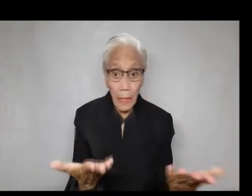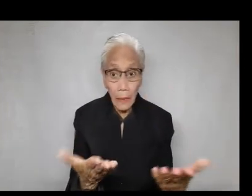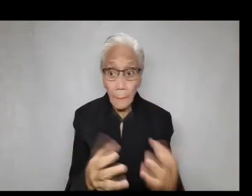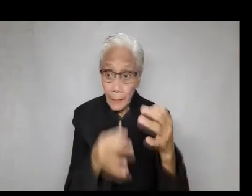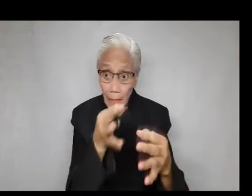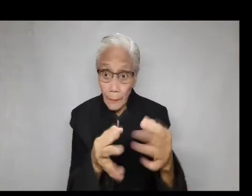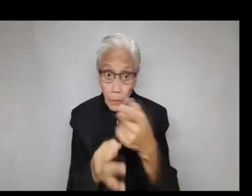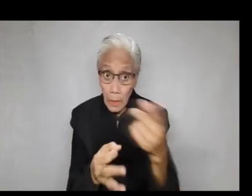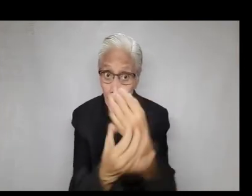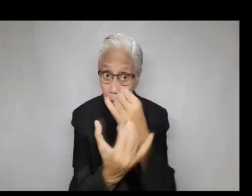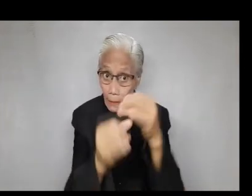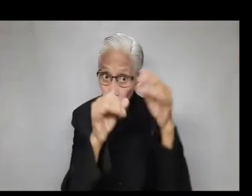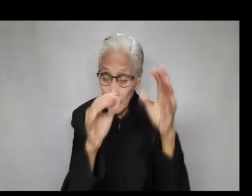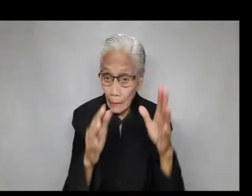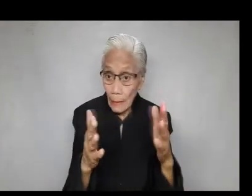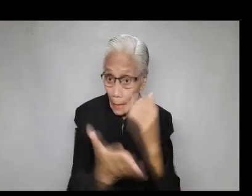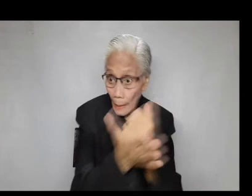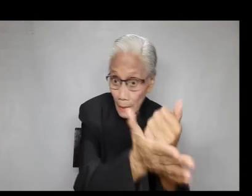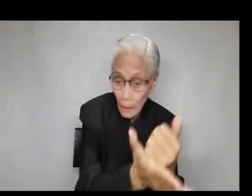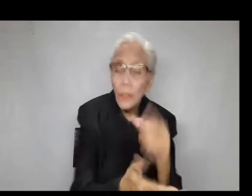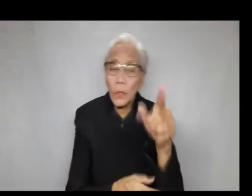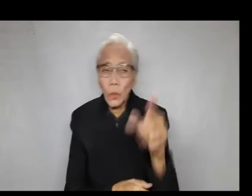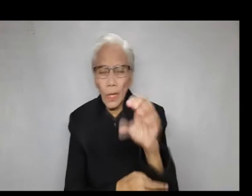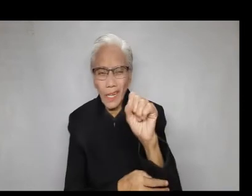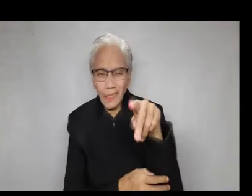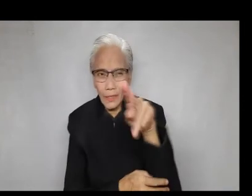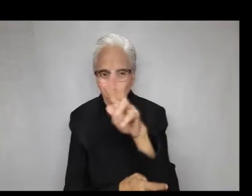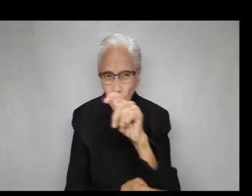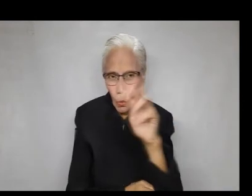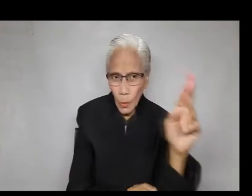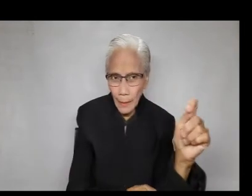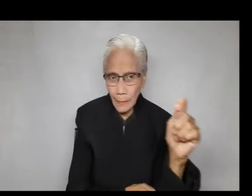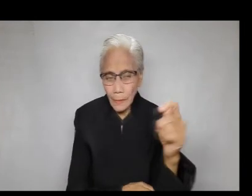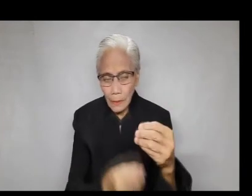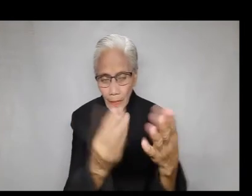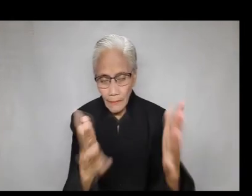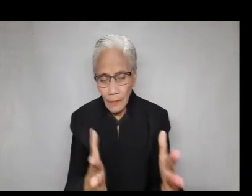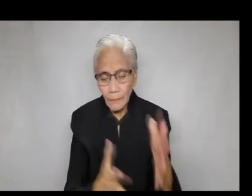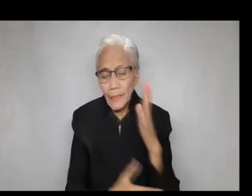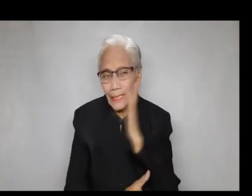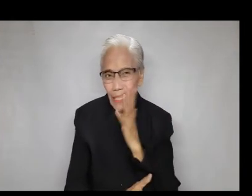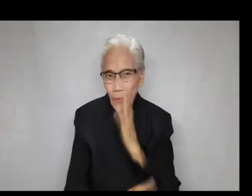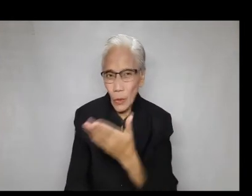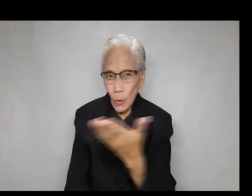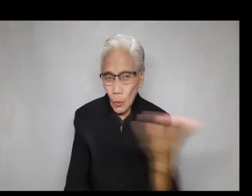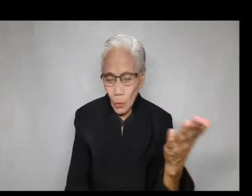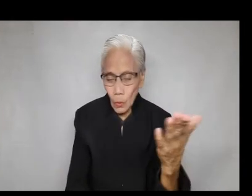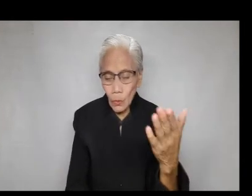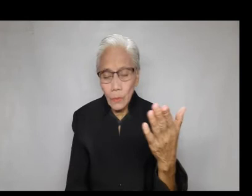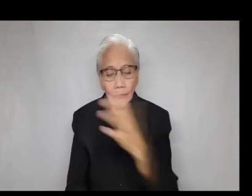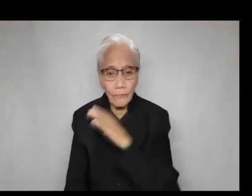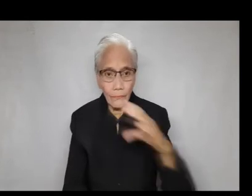by a flood of bitter side comments. If you are an indifferent helper, you are